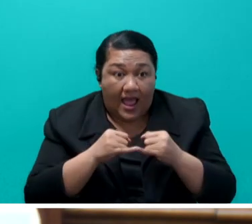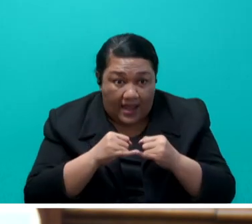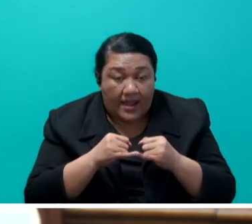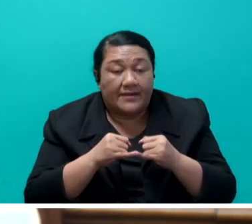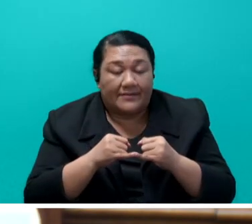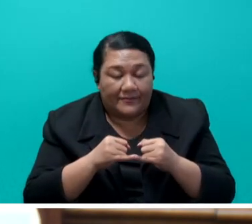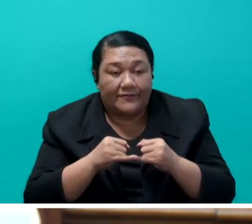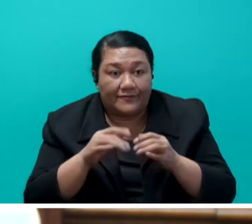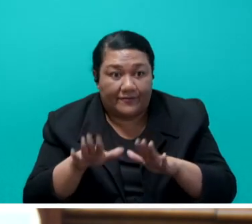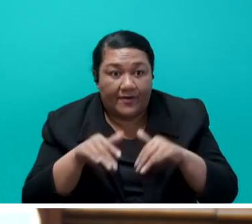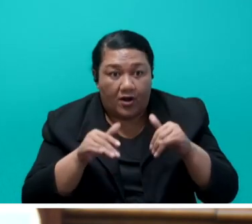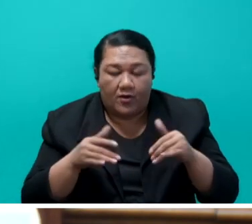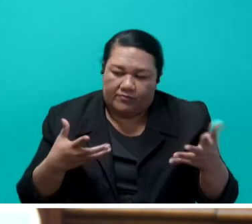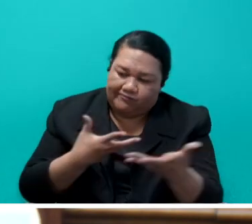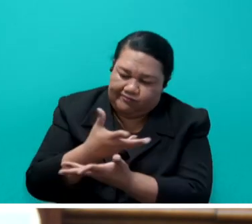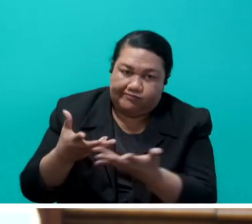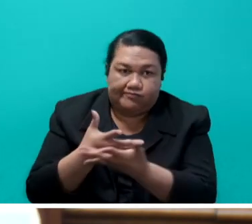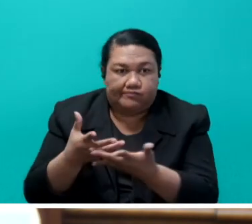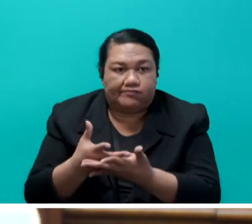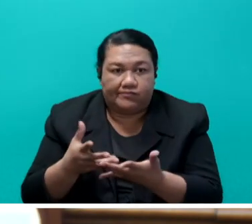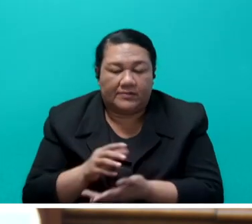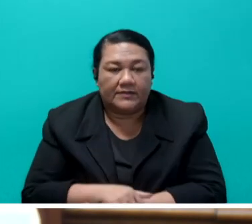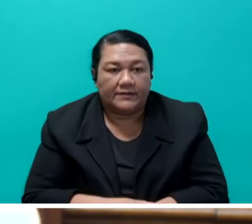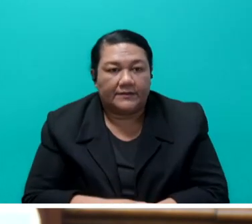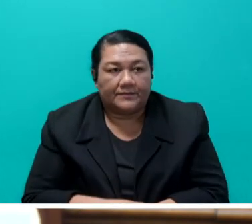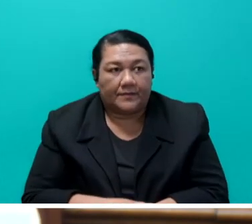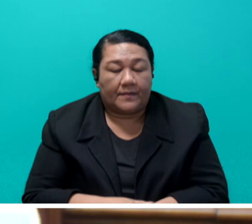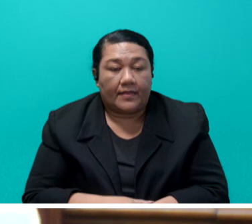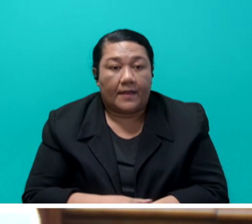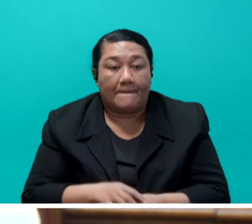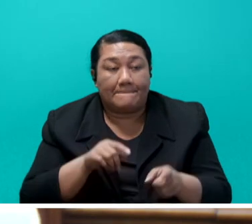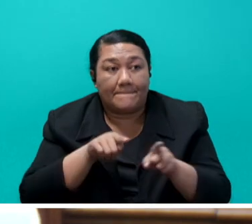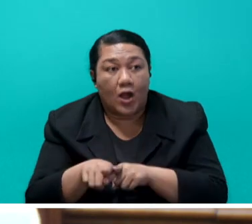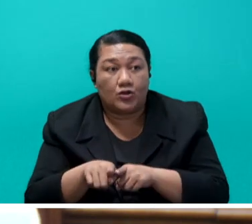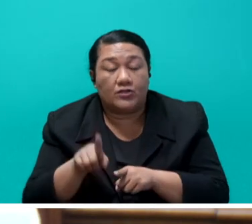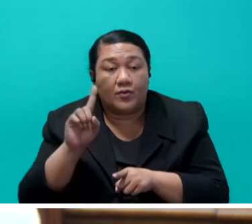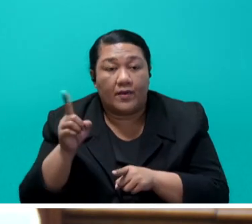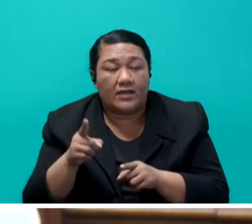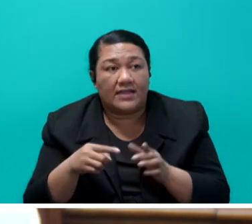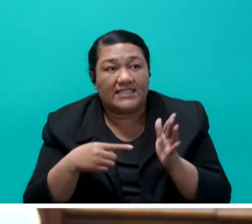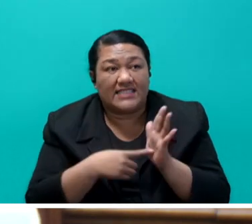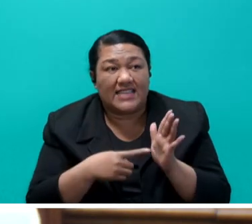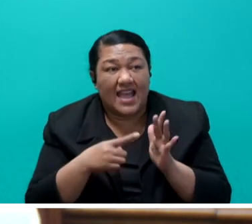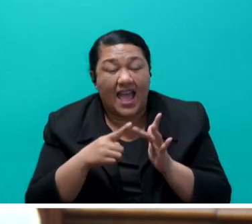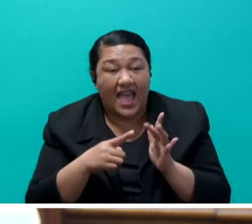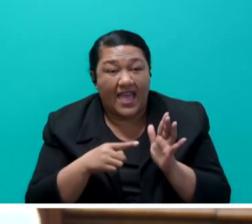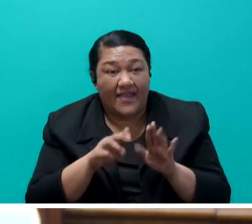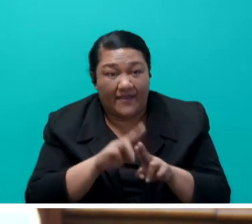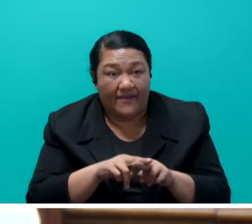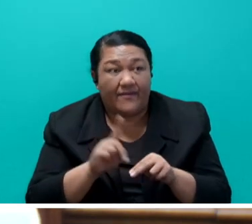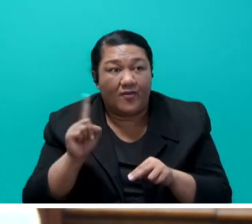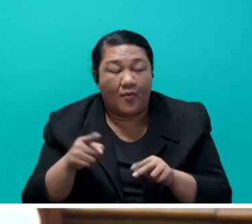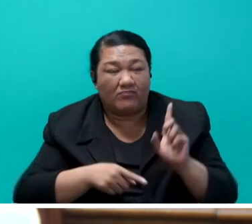discharge. While a majority of the expert panel commissioned by the PIF expressed criticism of